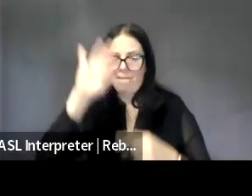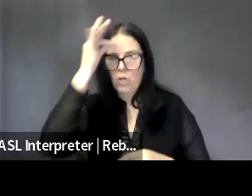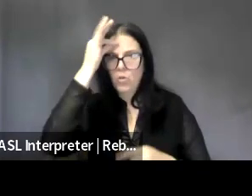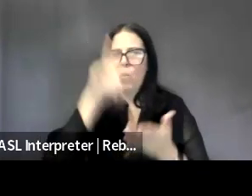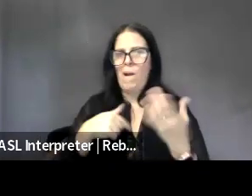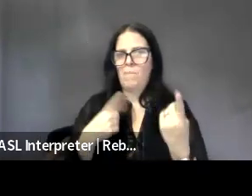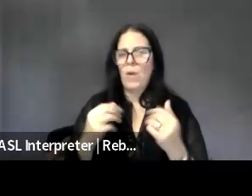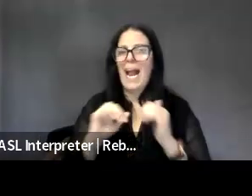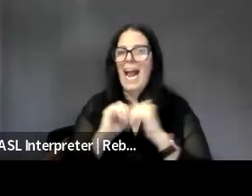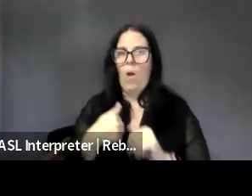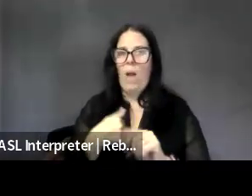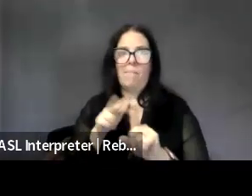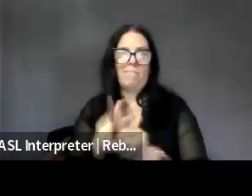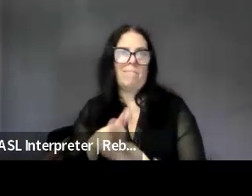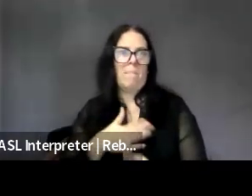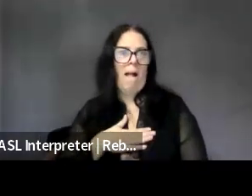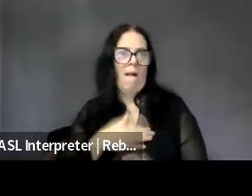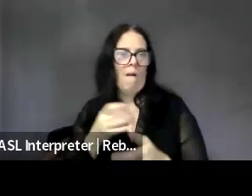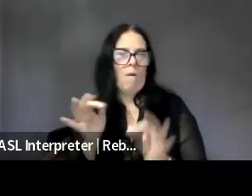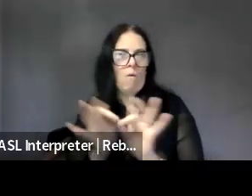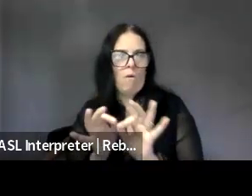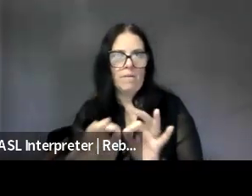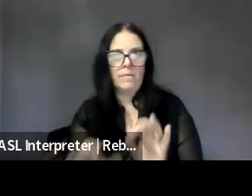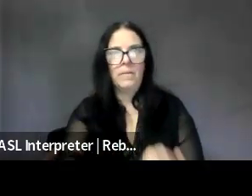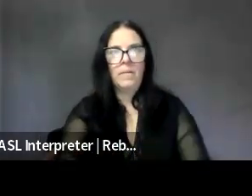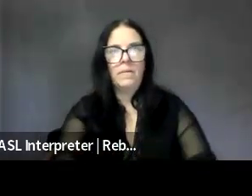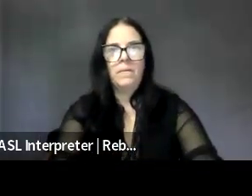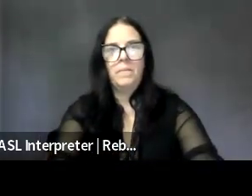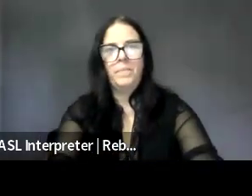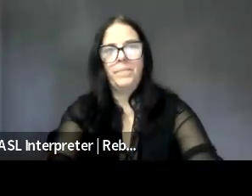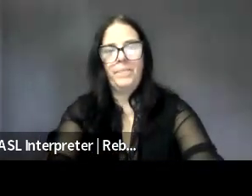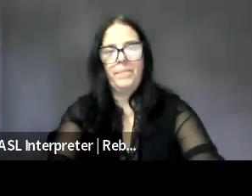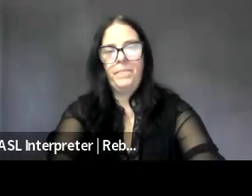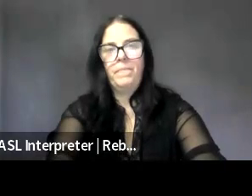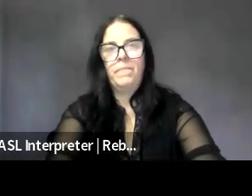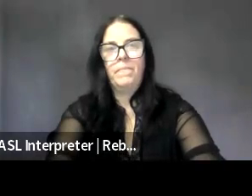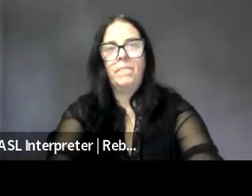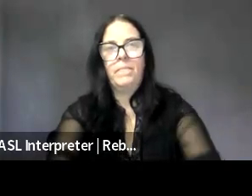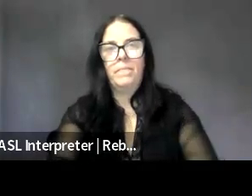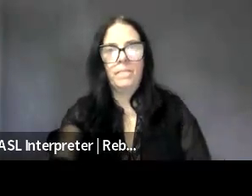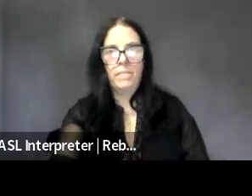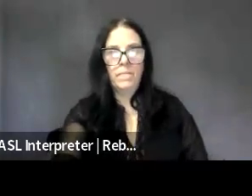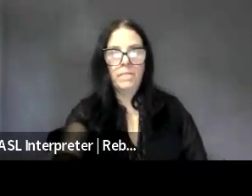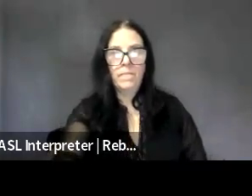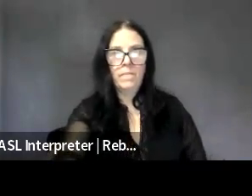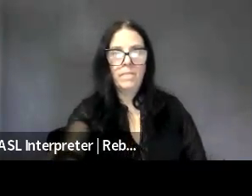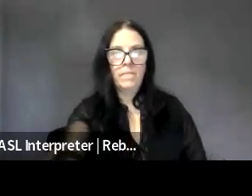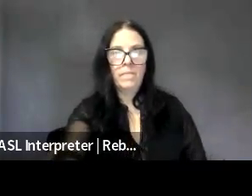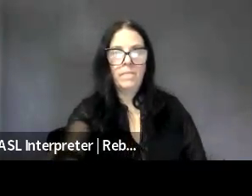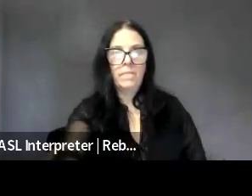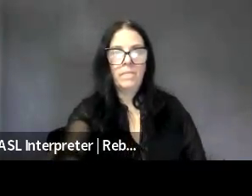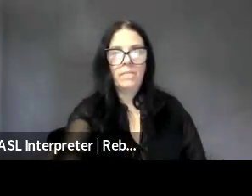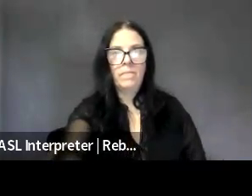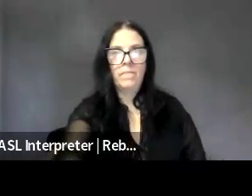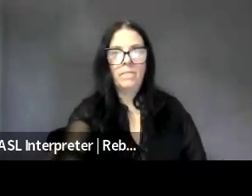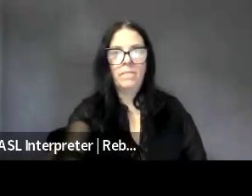your costs. The purpose is to make sure that each program or activity or funding source or grant,